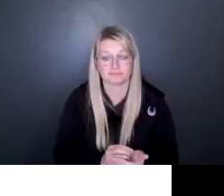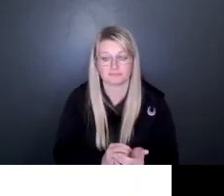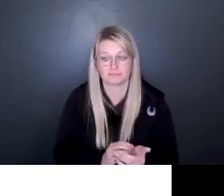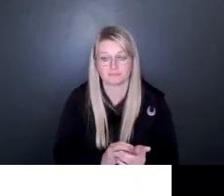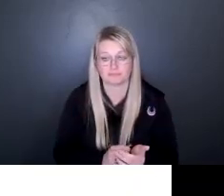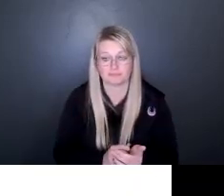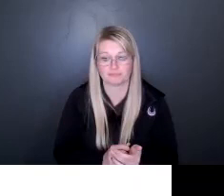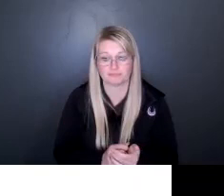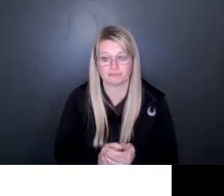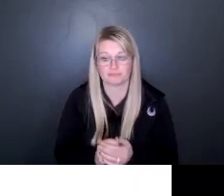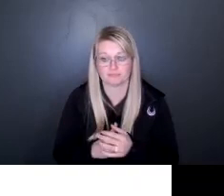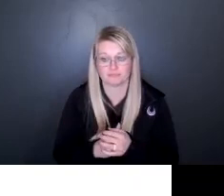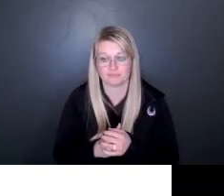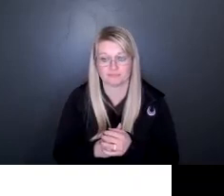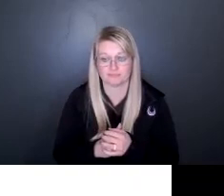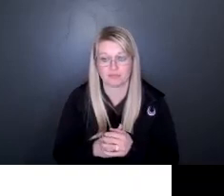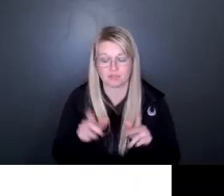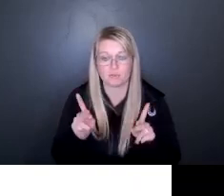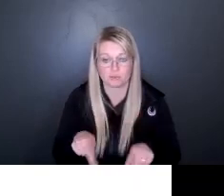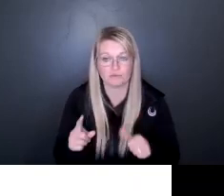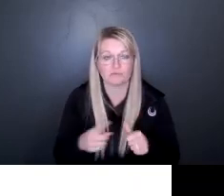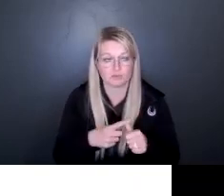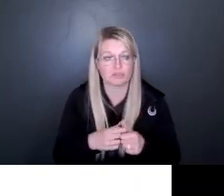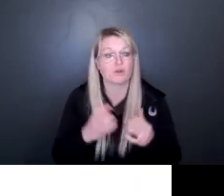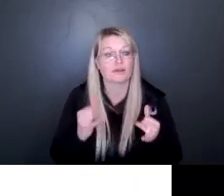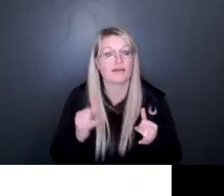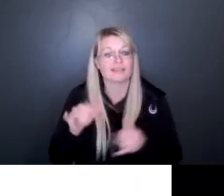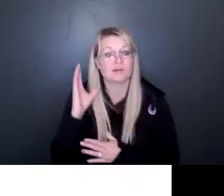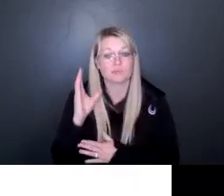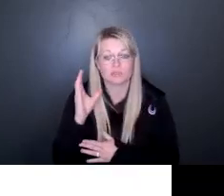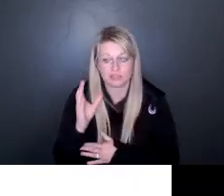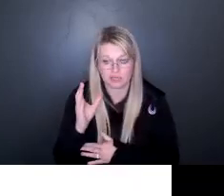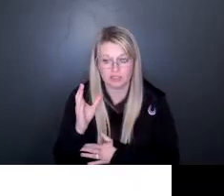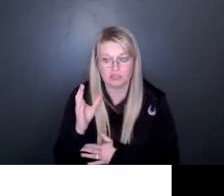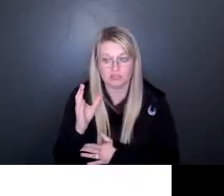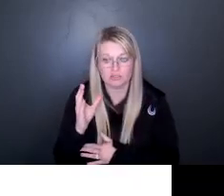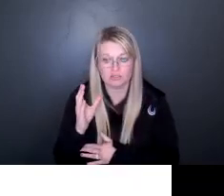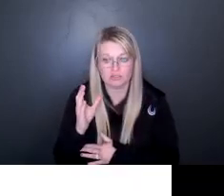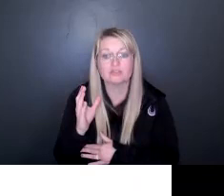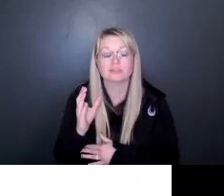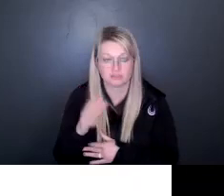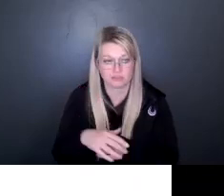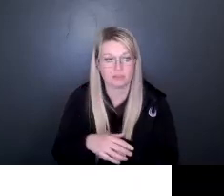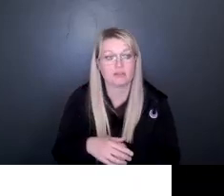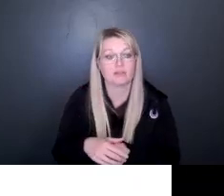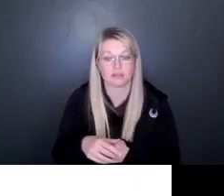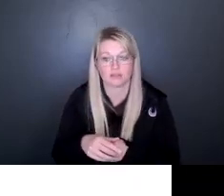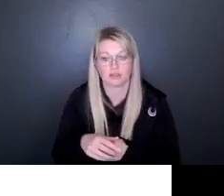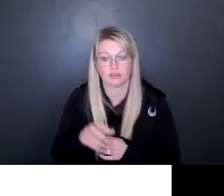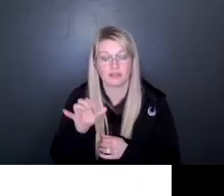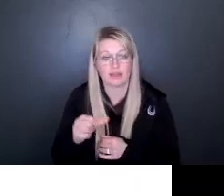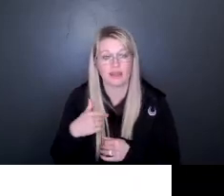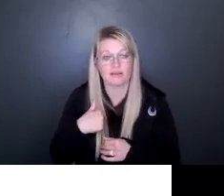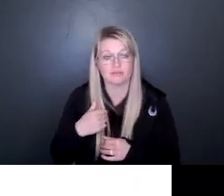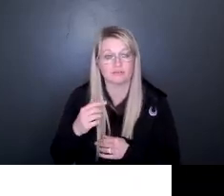Yes, so yeah, I think that was where our presentation stopped, and I'll be happy to answer questions you may have